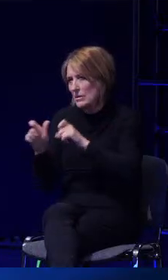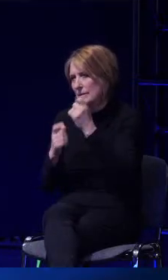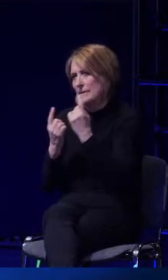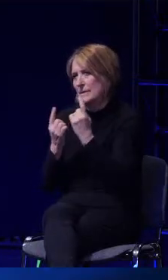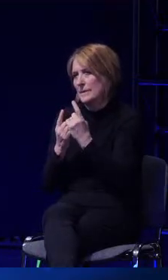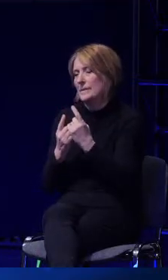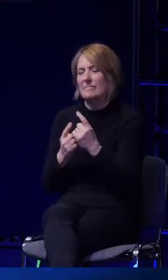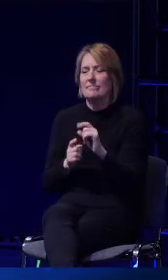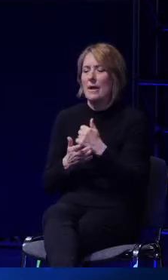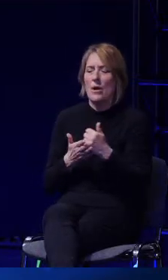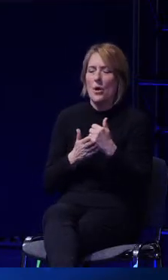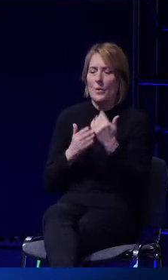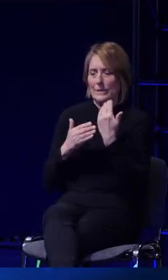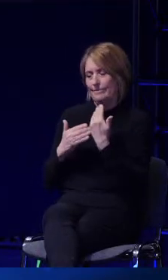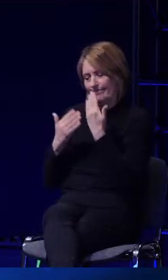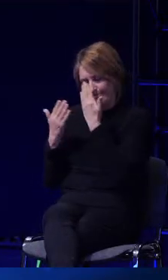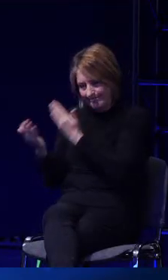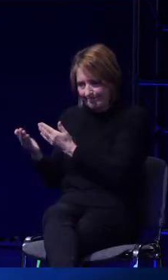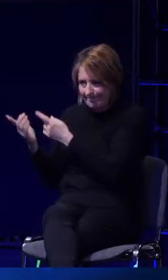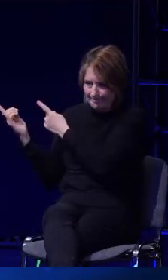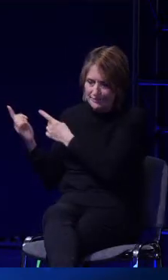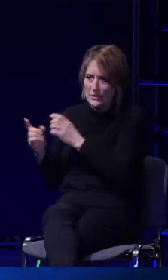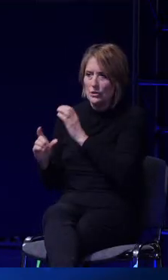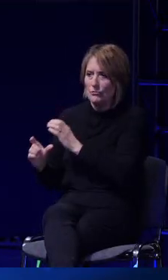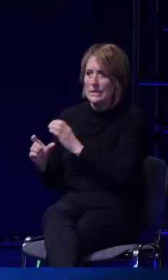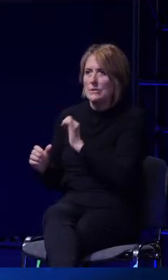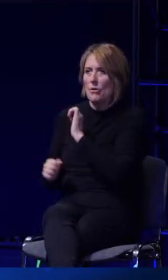to Chris on fixture selection, really.